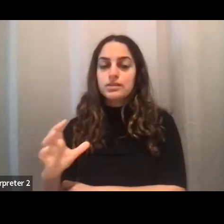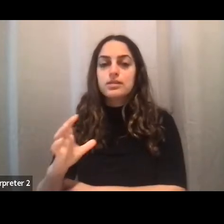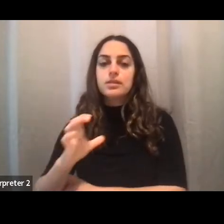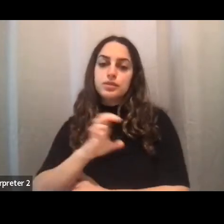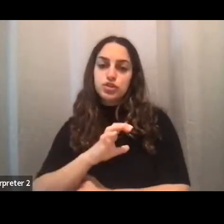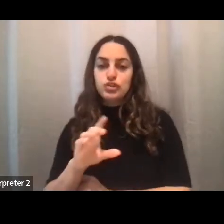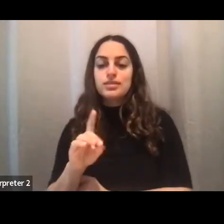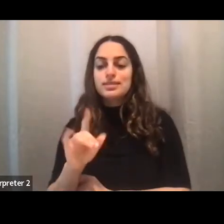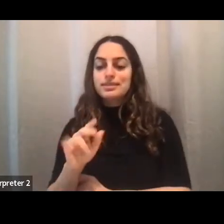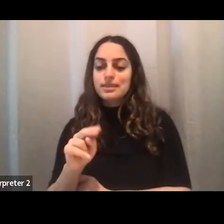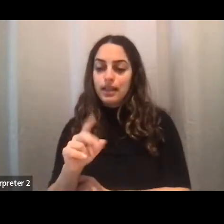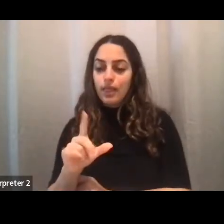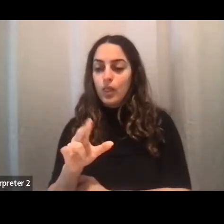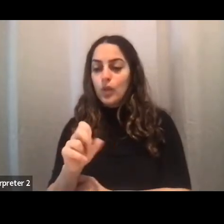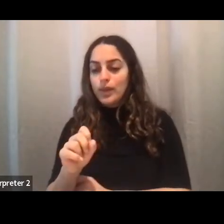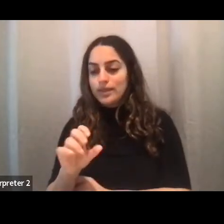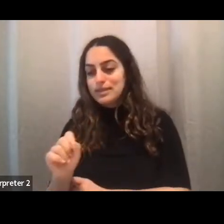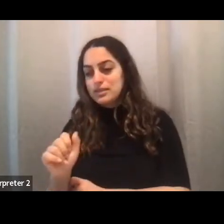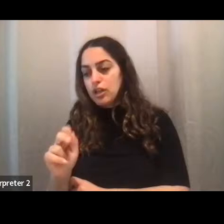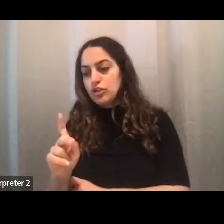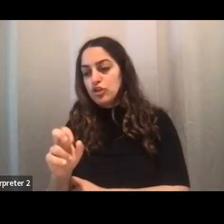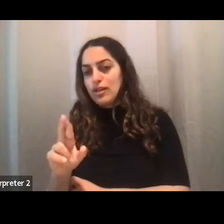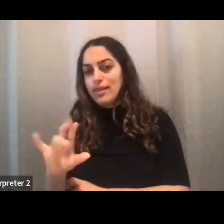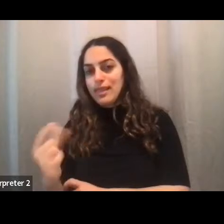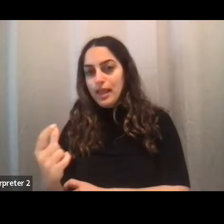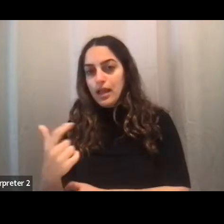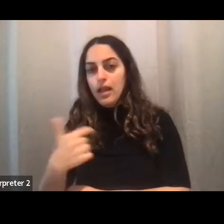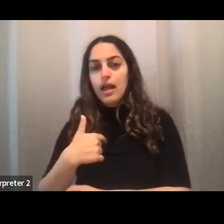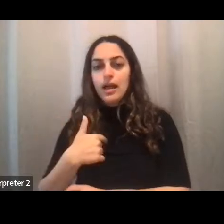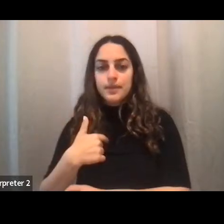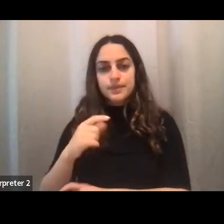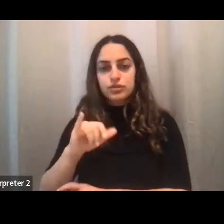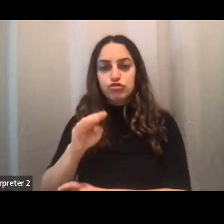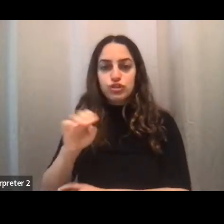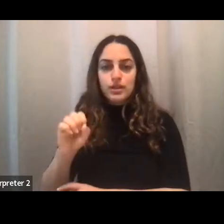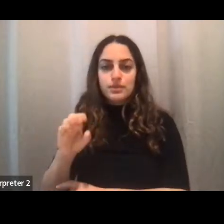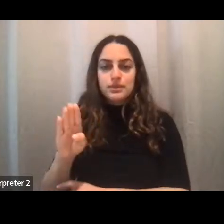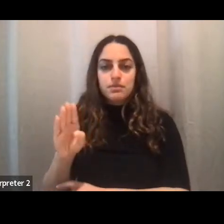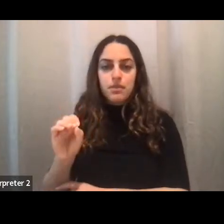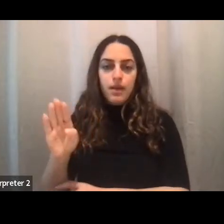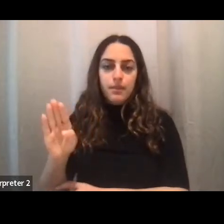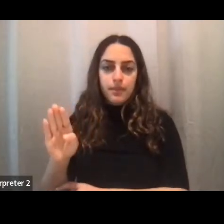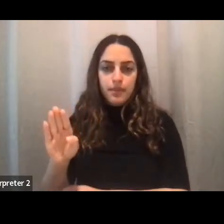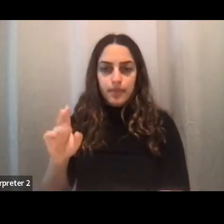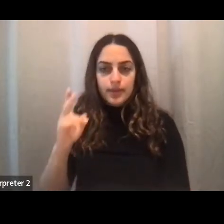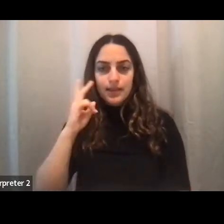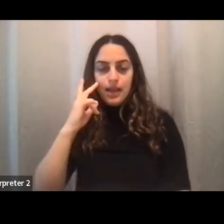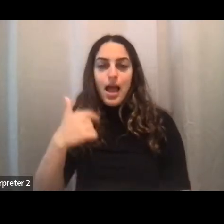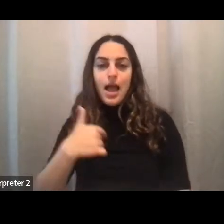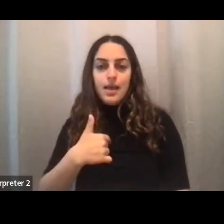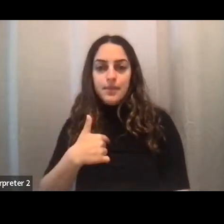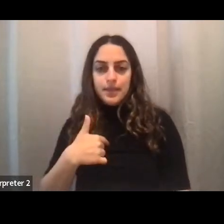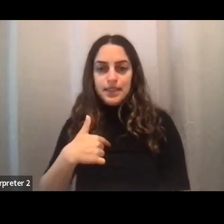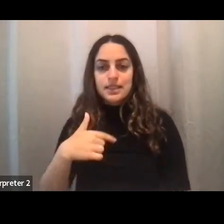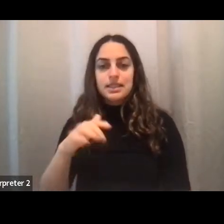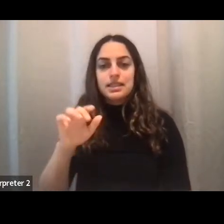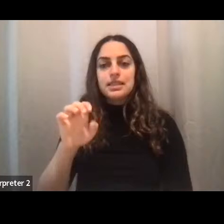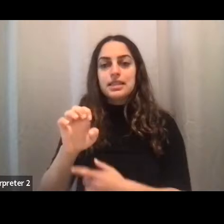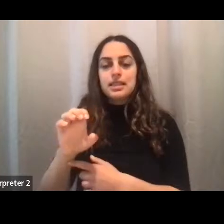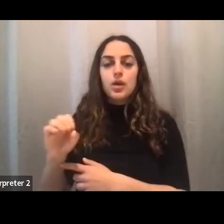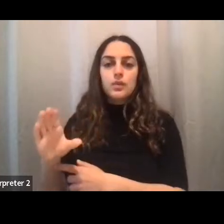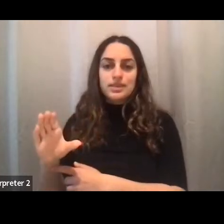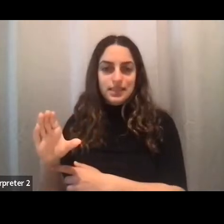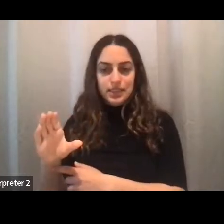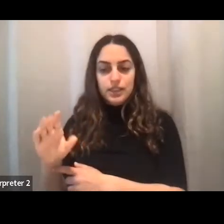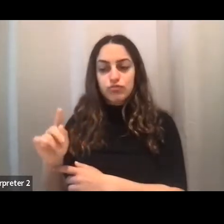sanderling my name is james bobscene and i'm an eeoc trial attorney at the at the local